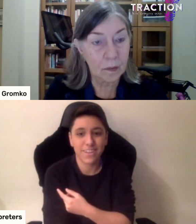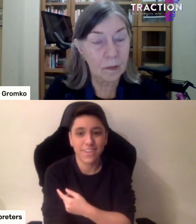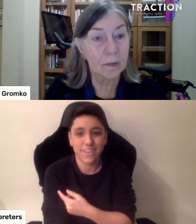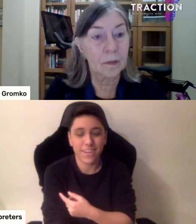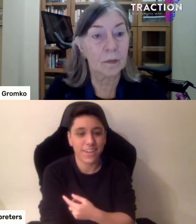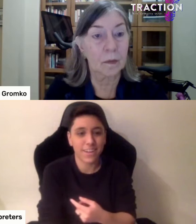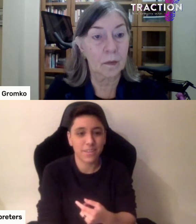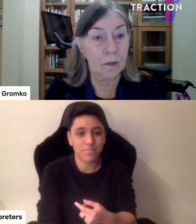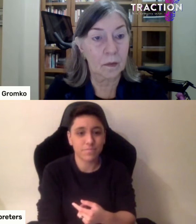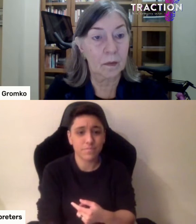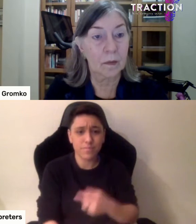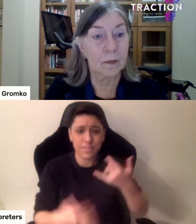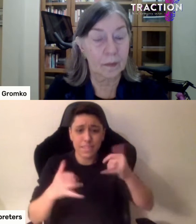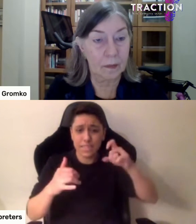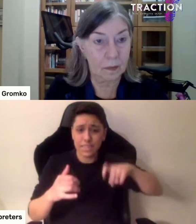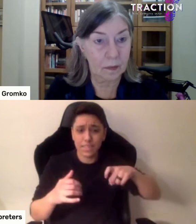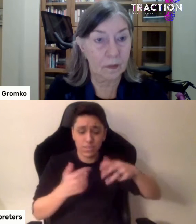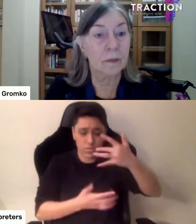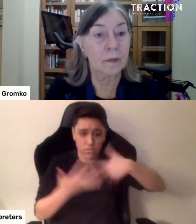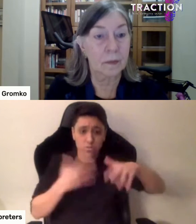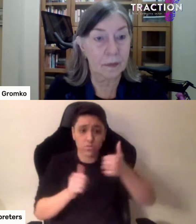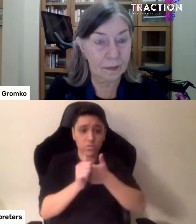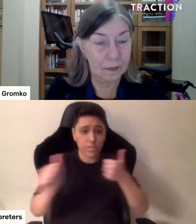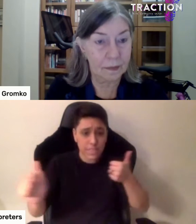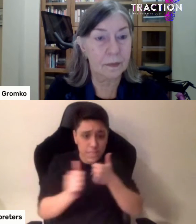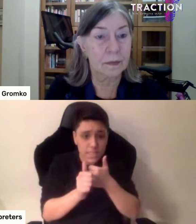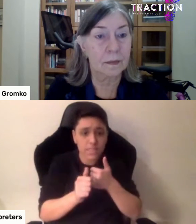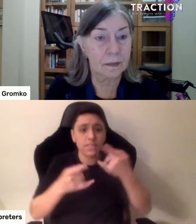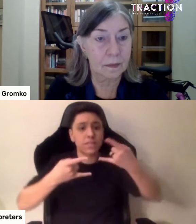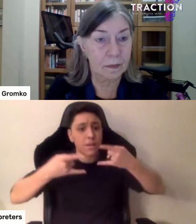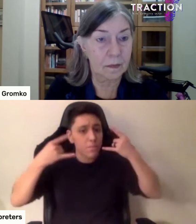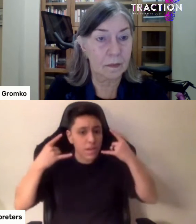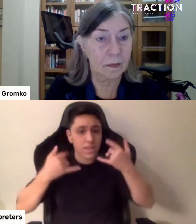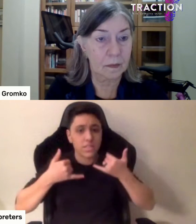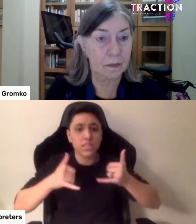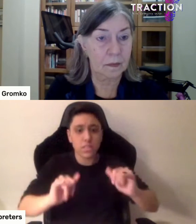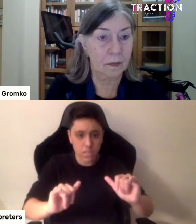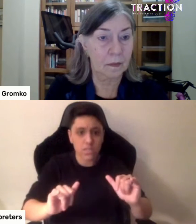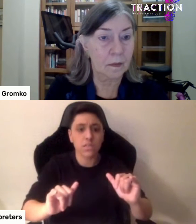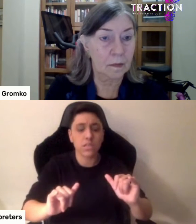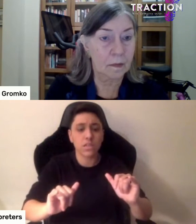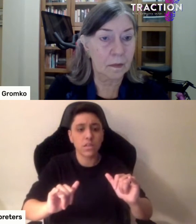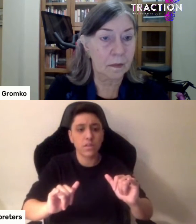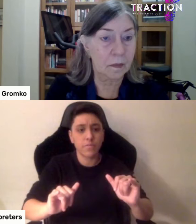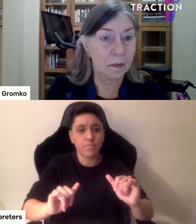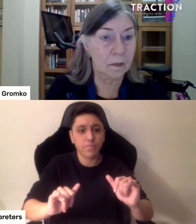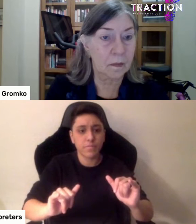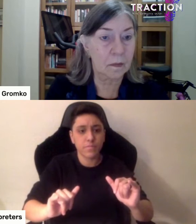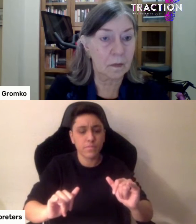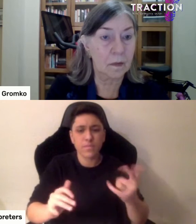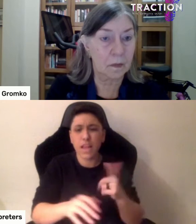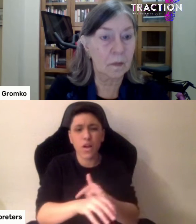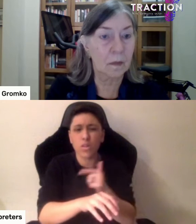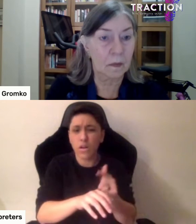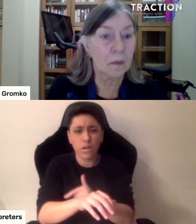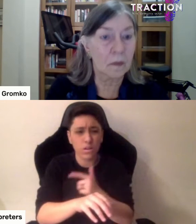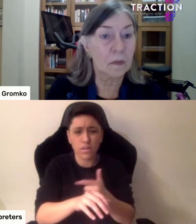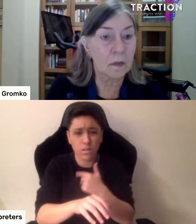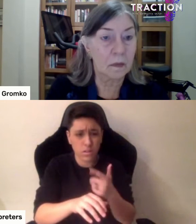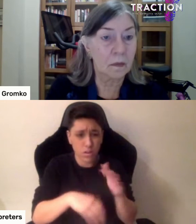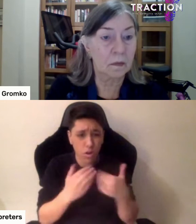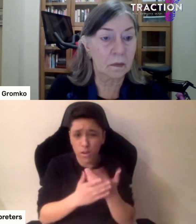have to do, social distancing and masking and all that? And why, and, how long, all that.